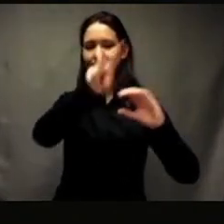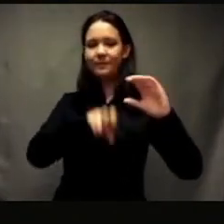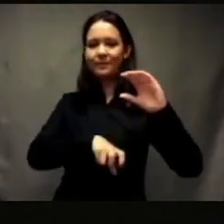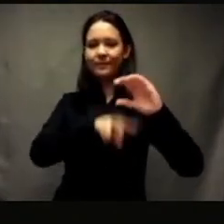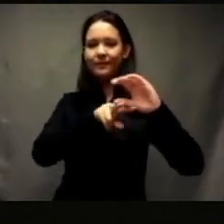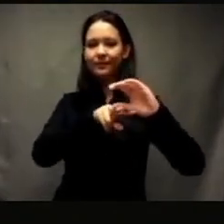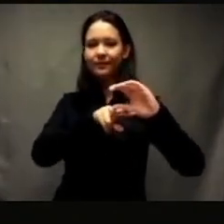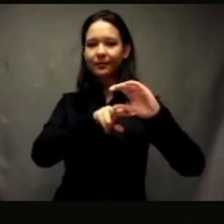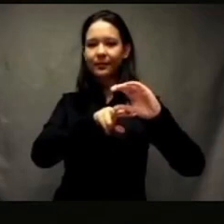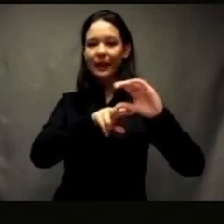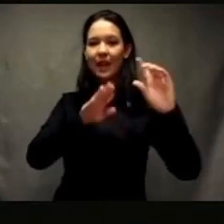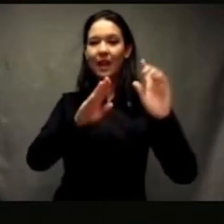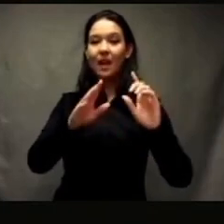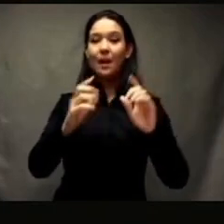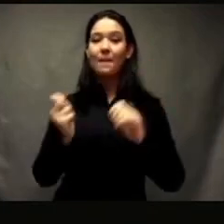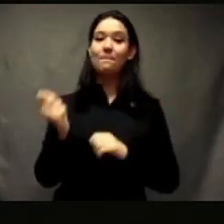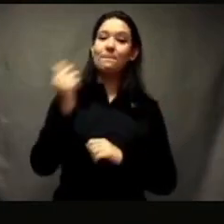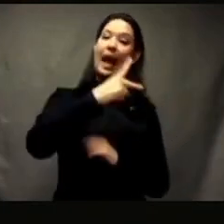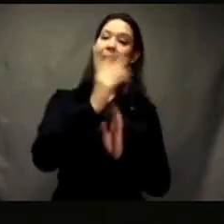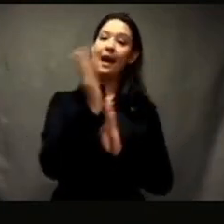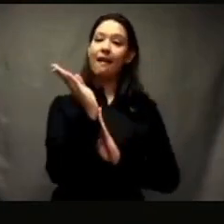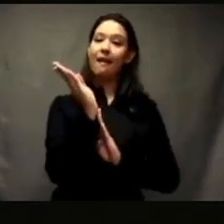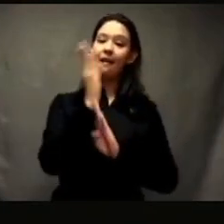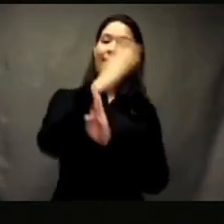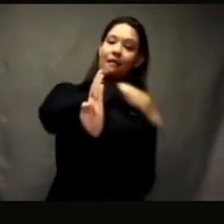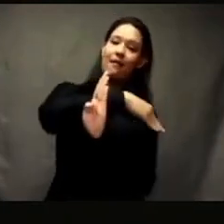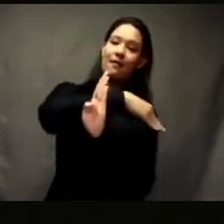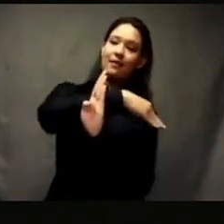then I want Shark to be able to go backwards. So